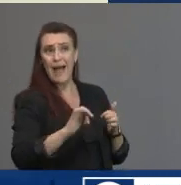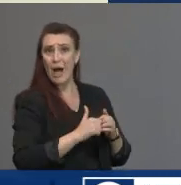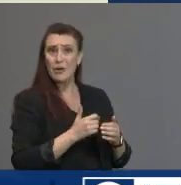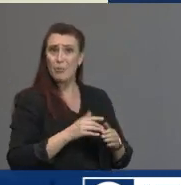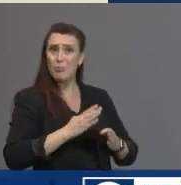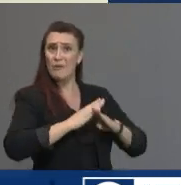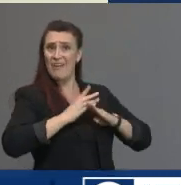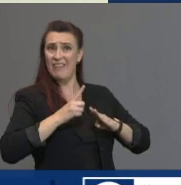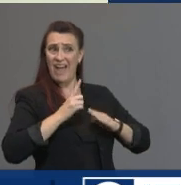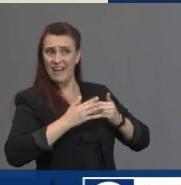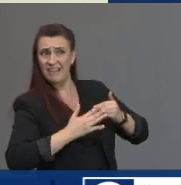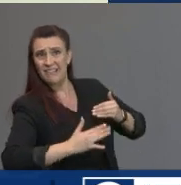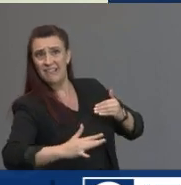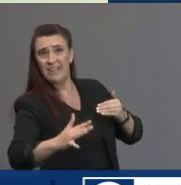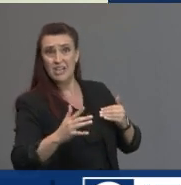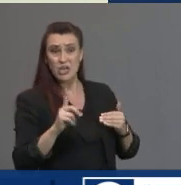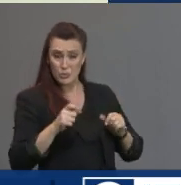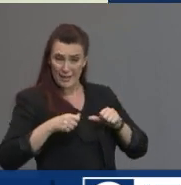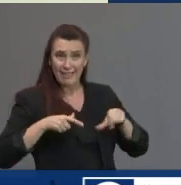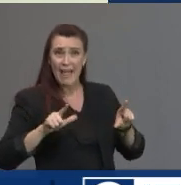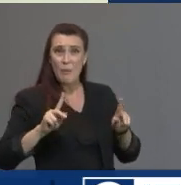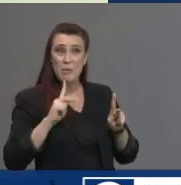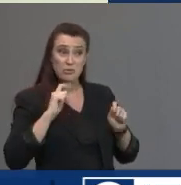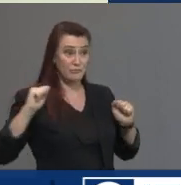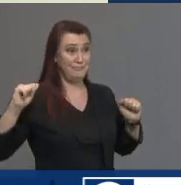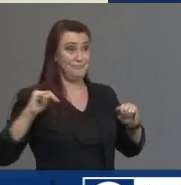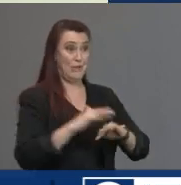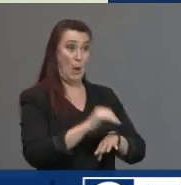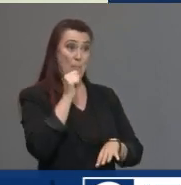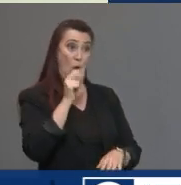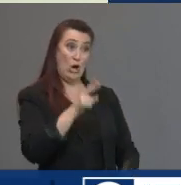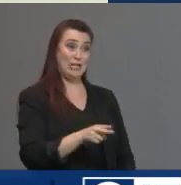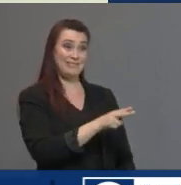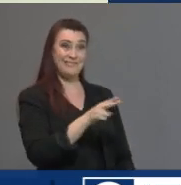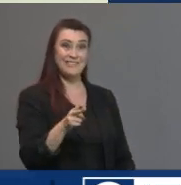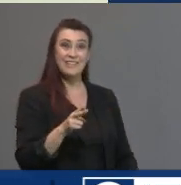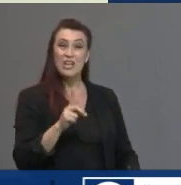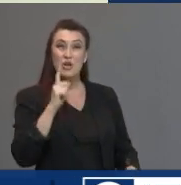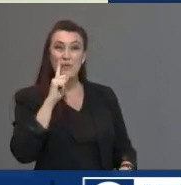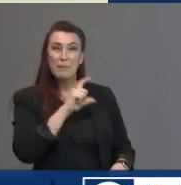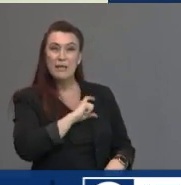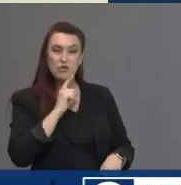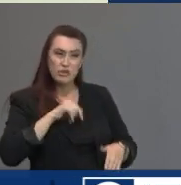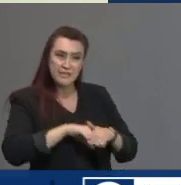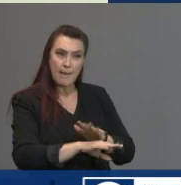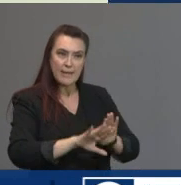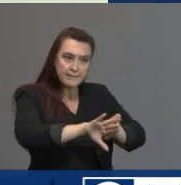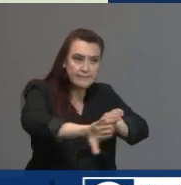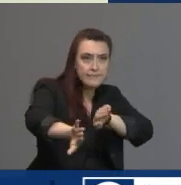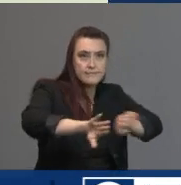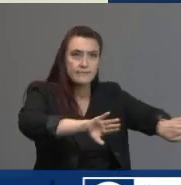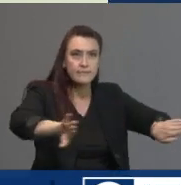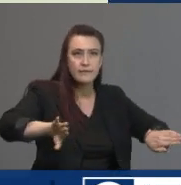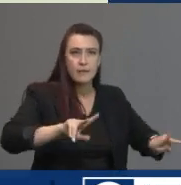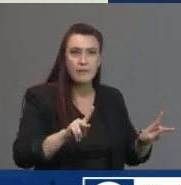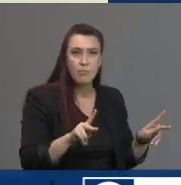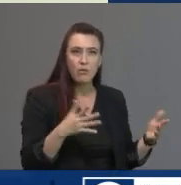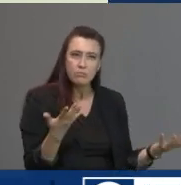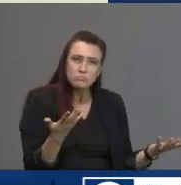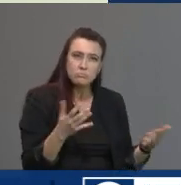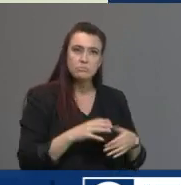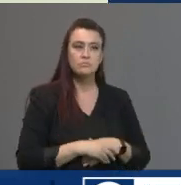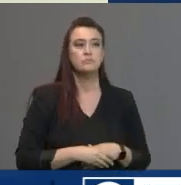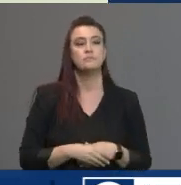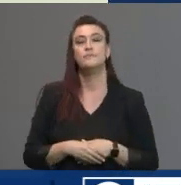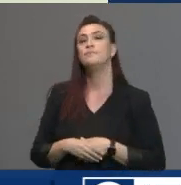this? But large crowds of people, should they have been allowed to continue to congregate outside that restaurant, or should PD have stepped in from what you said? So, Dennis, I think you ask a